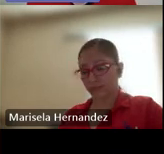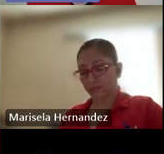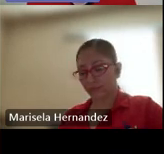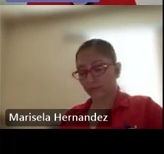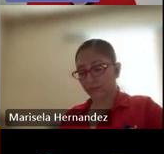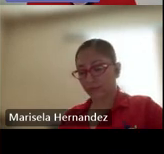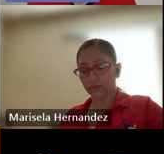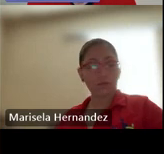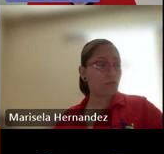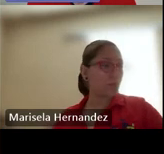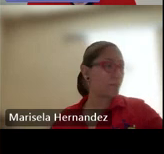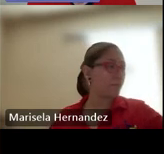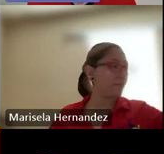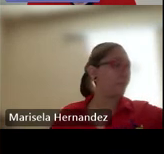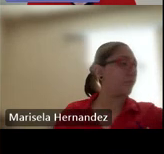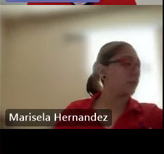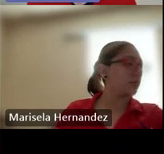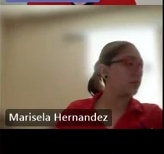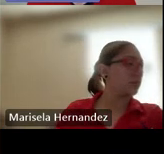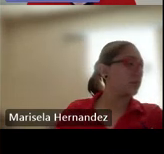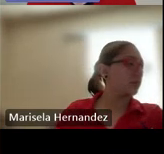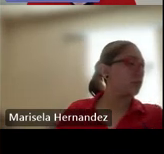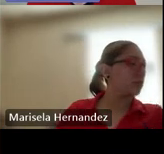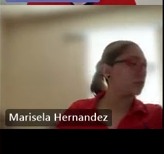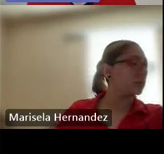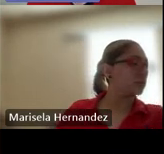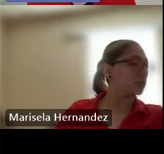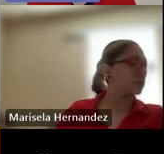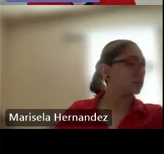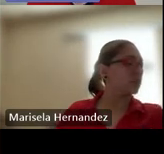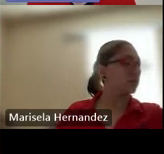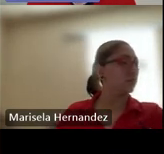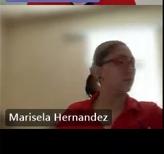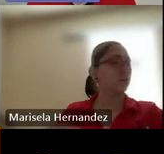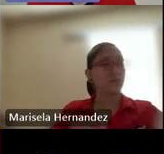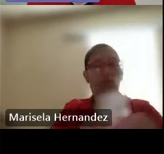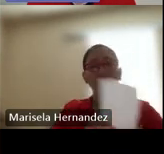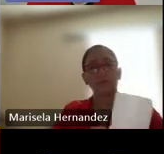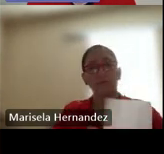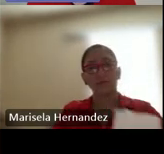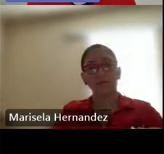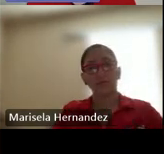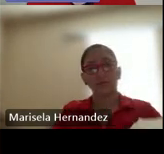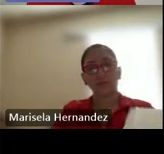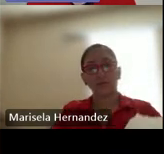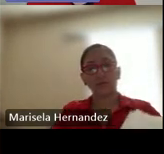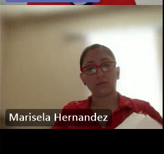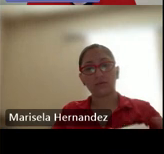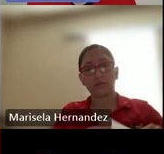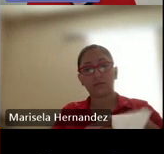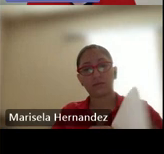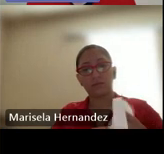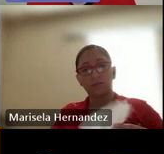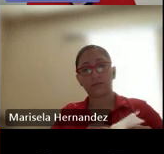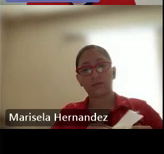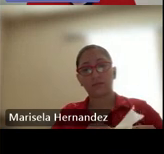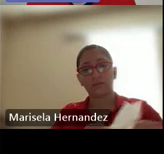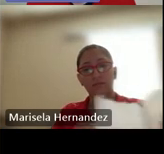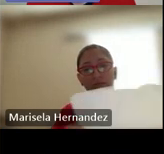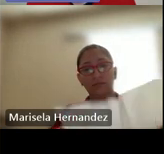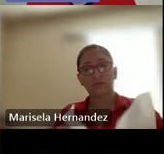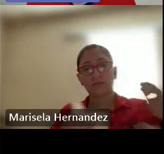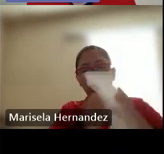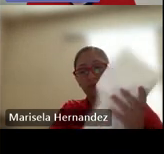preservation, modernization, revitalization. $9.2 billion for vouchers for all